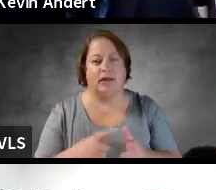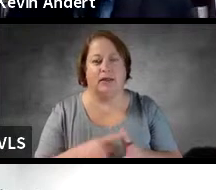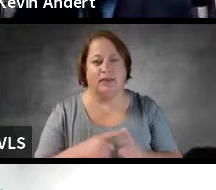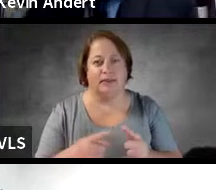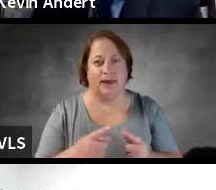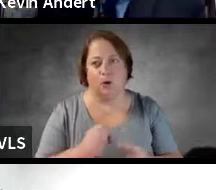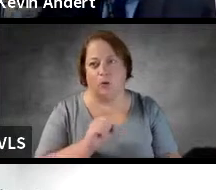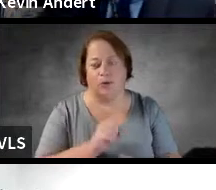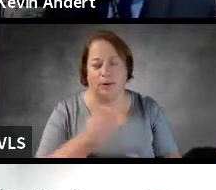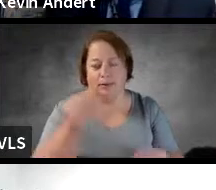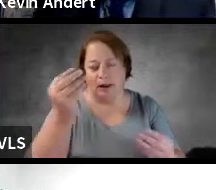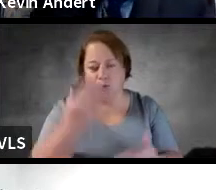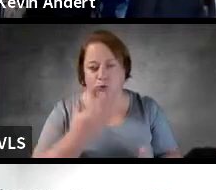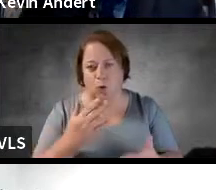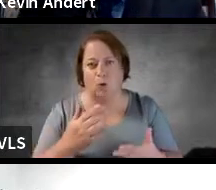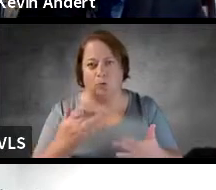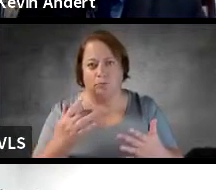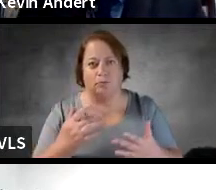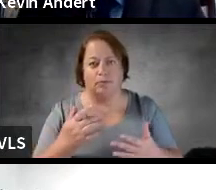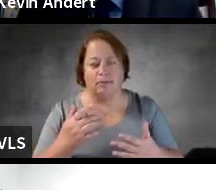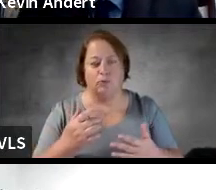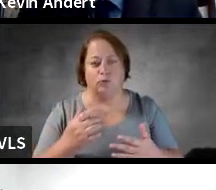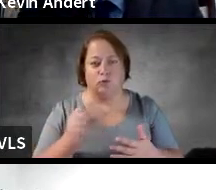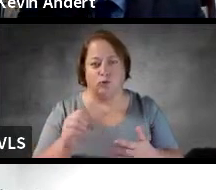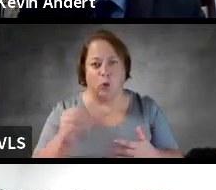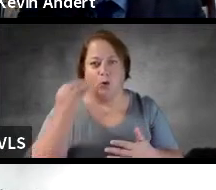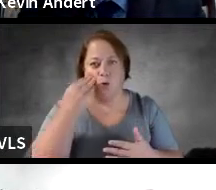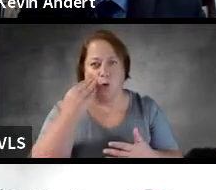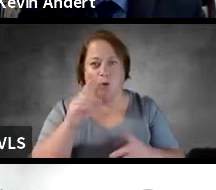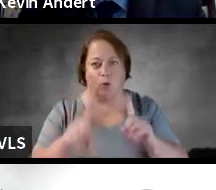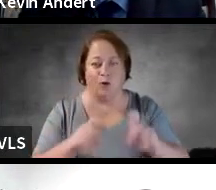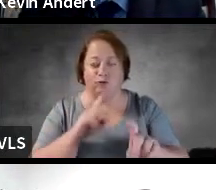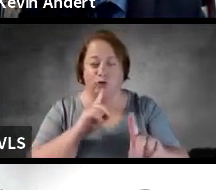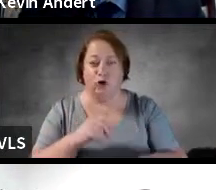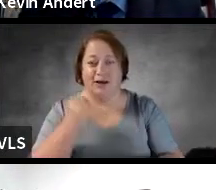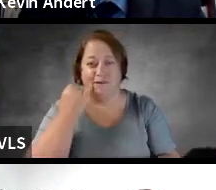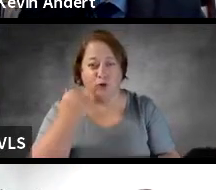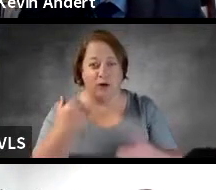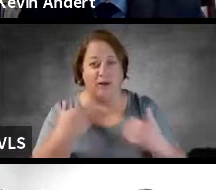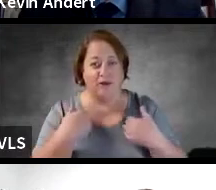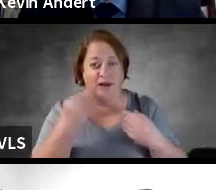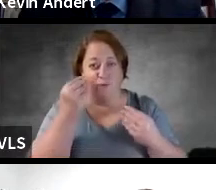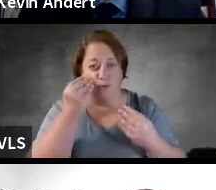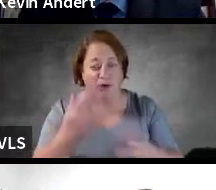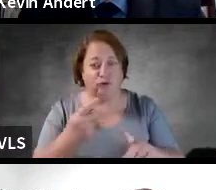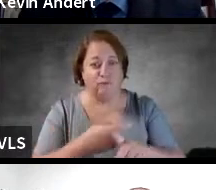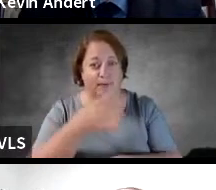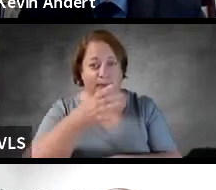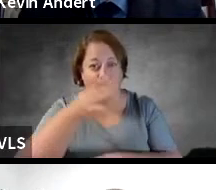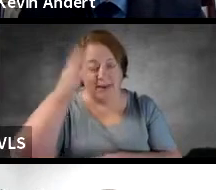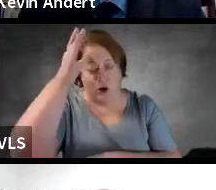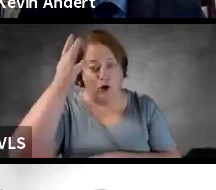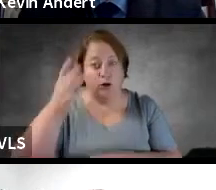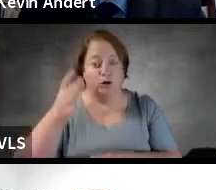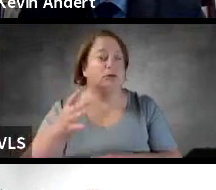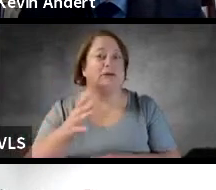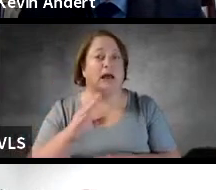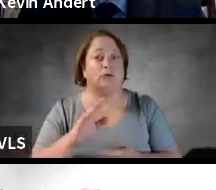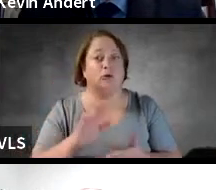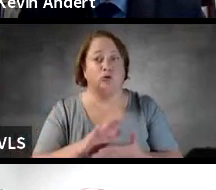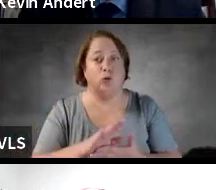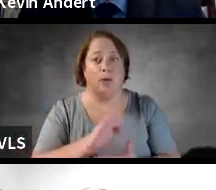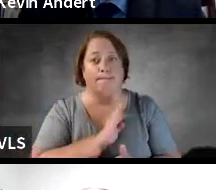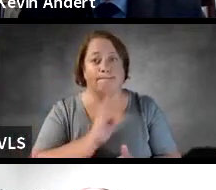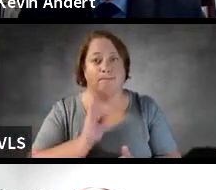reverse it back so that we know that the questions were answered. So if you're getting any information from, you know, parents as a school board